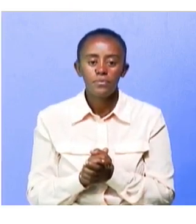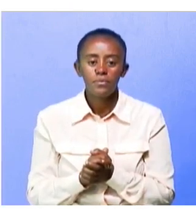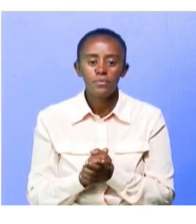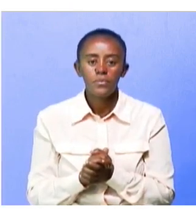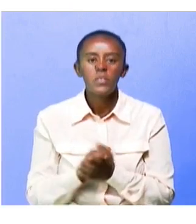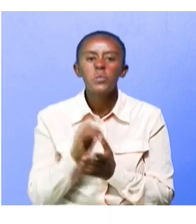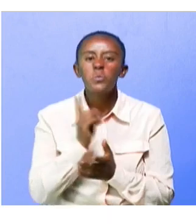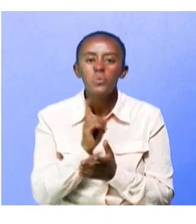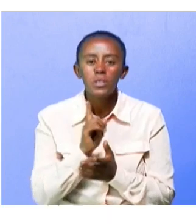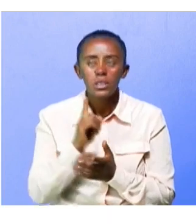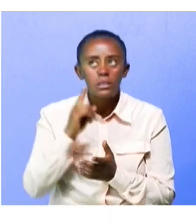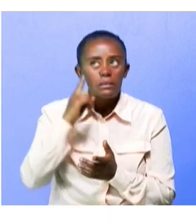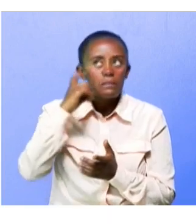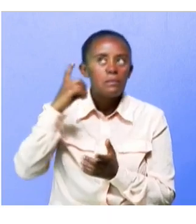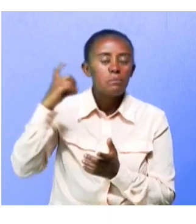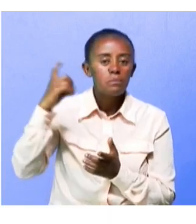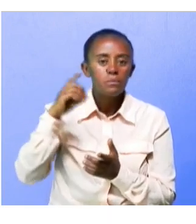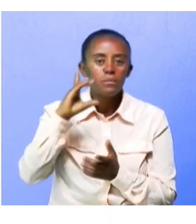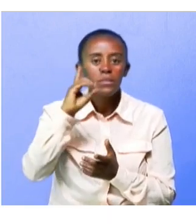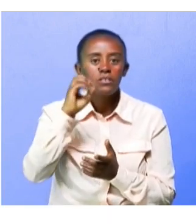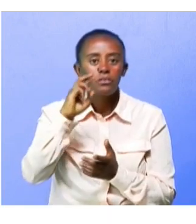what dream.